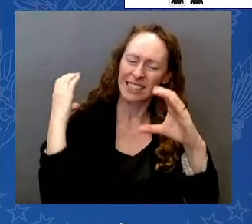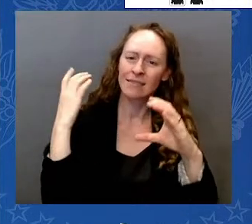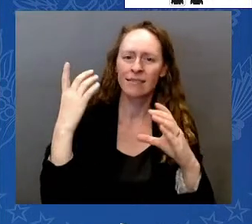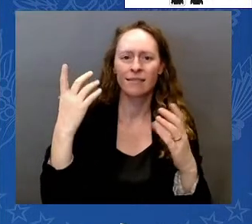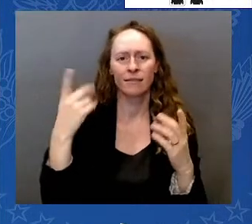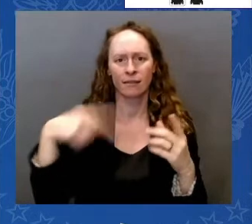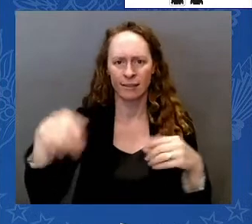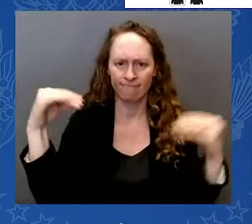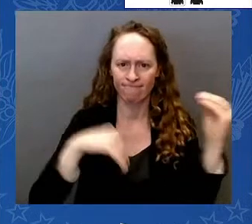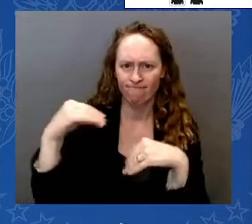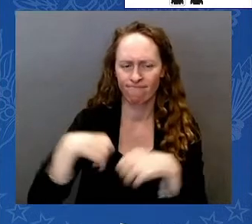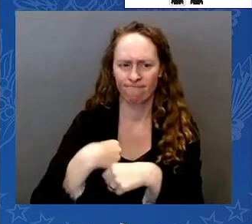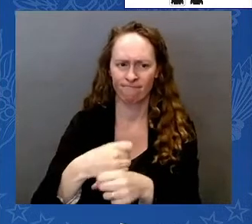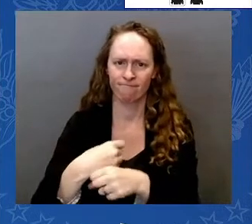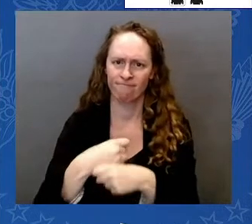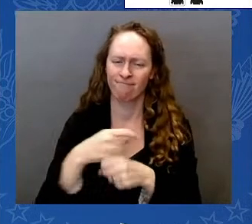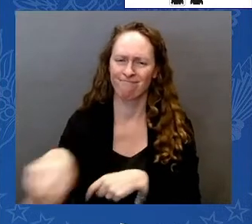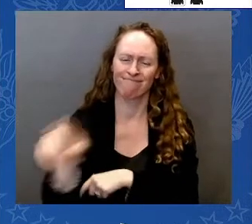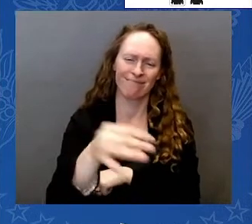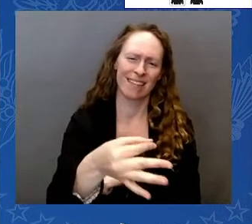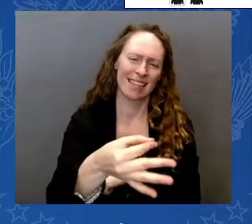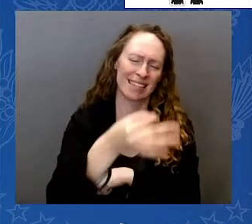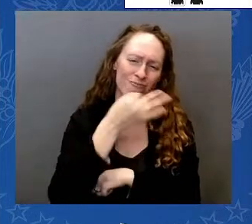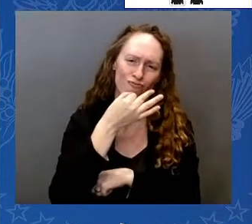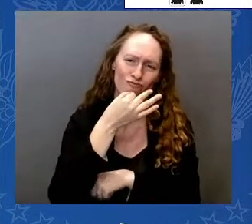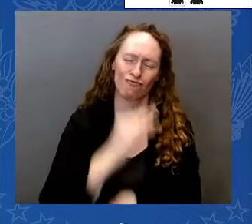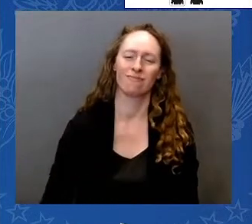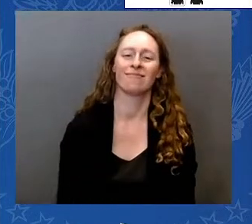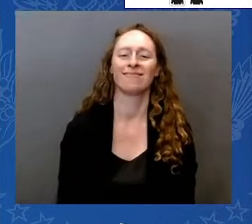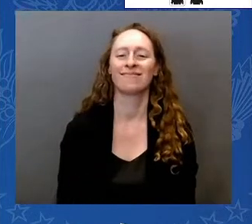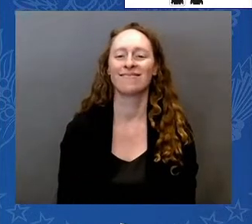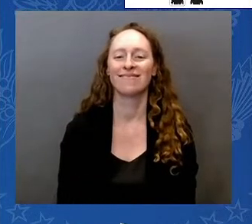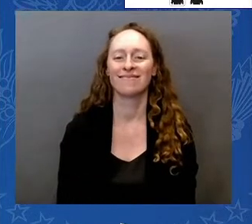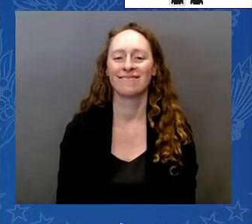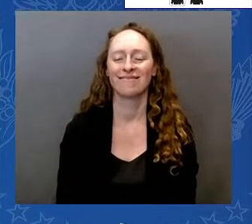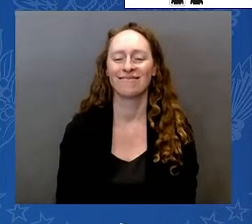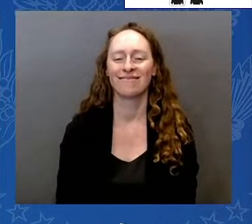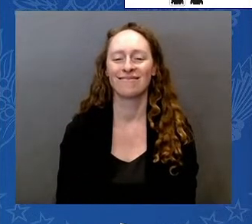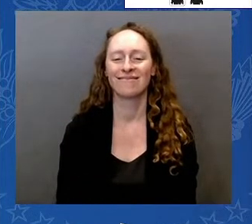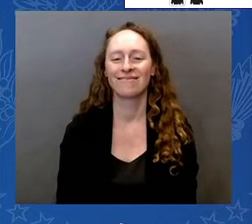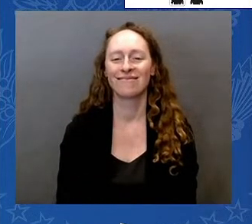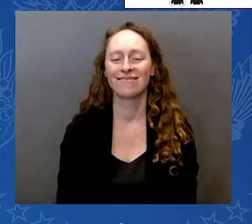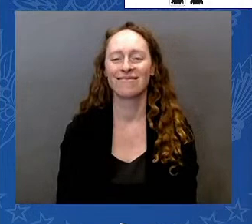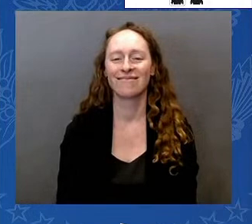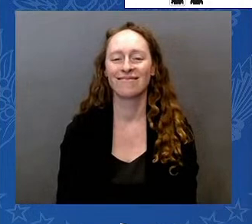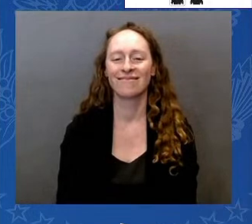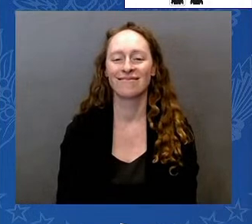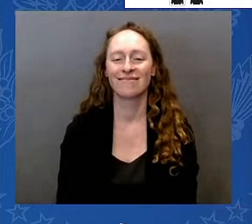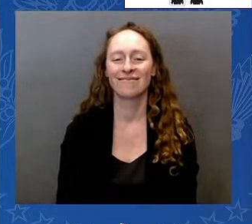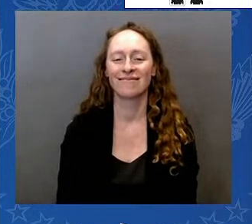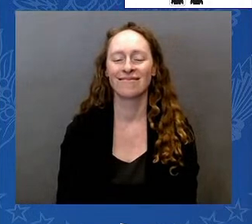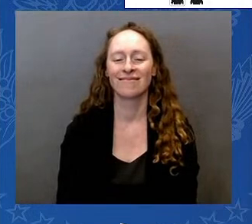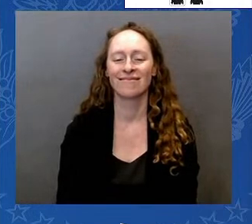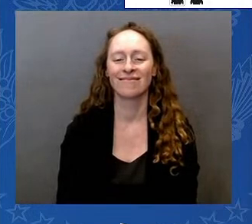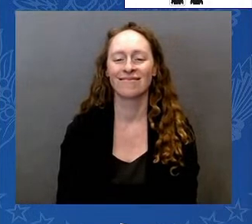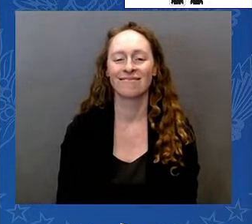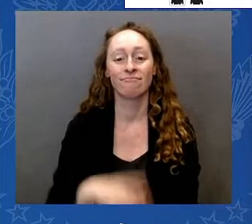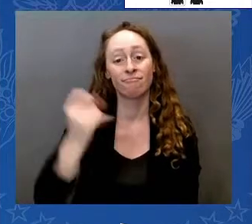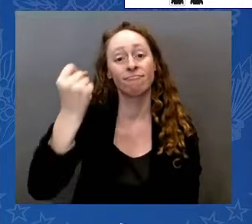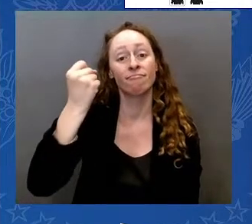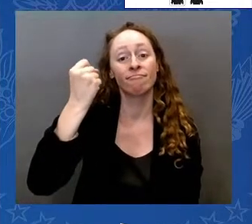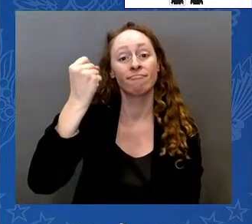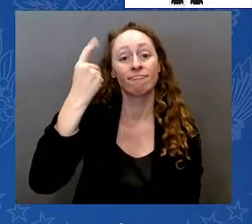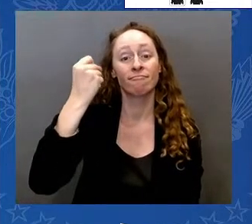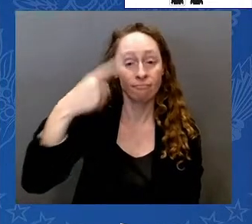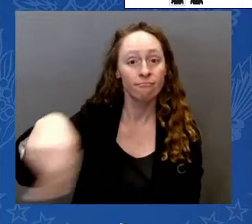we're manufacturing cleaner cement for our nation's roads and highways. People don't even realize how much cement, the way